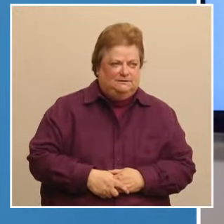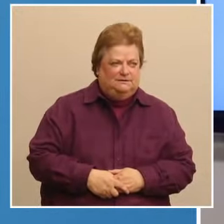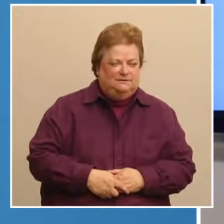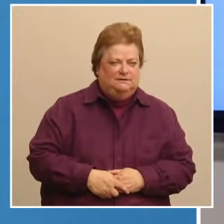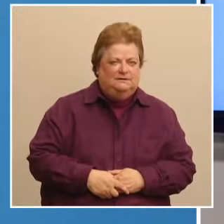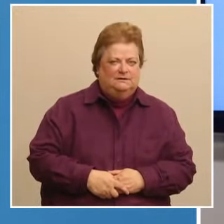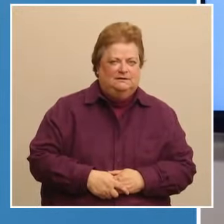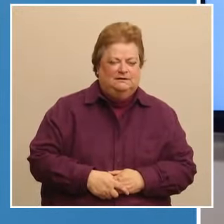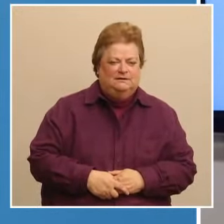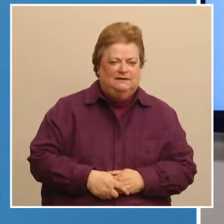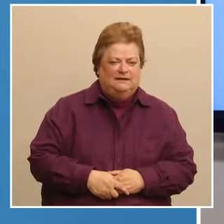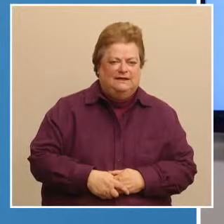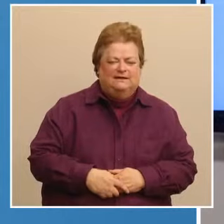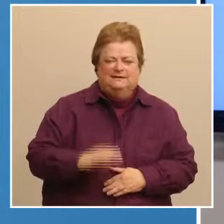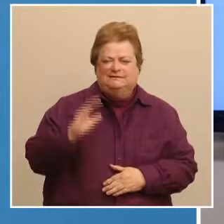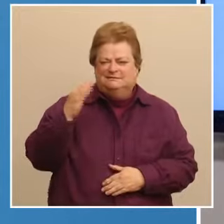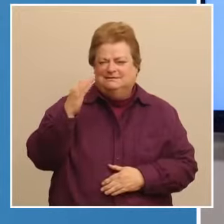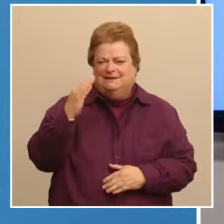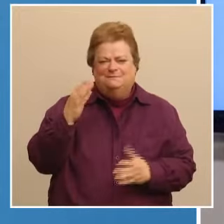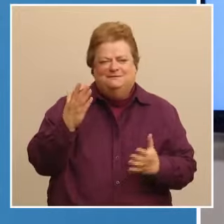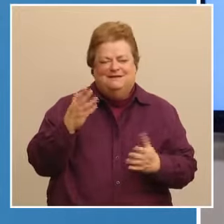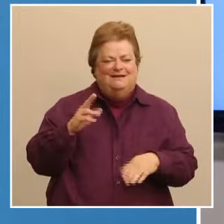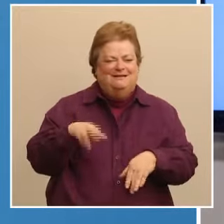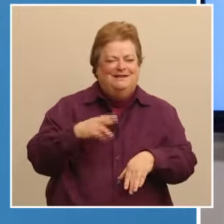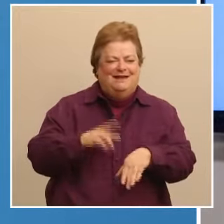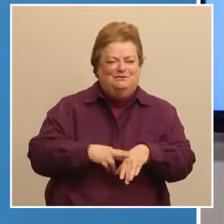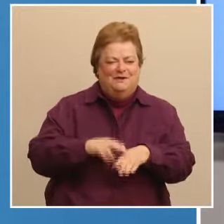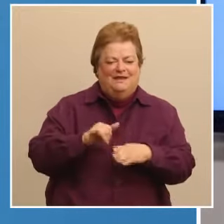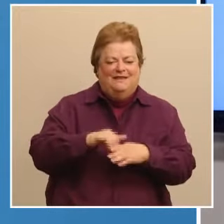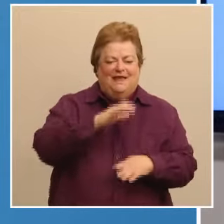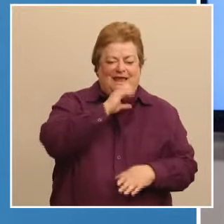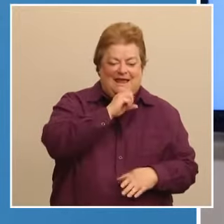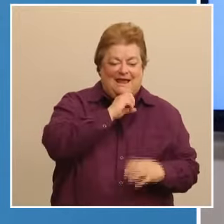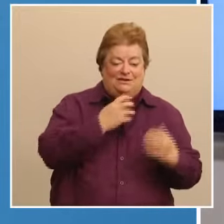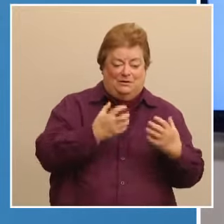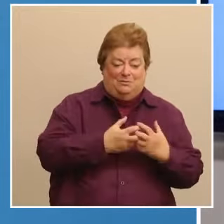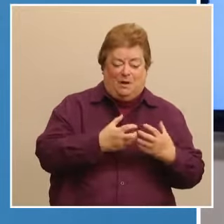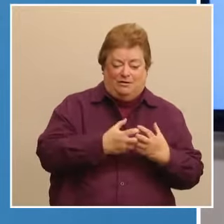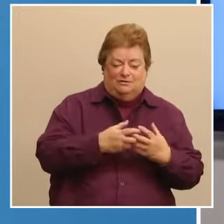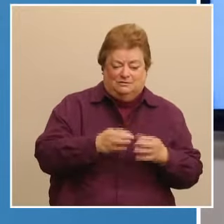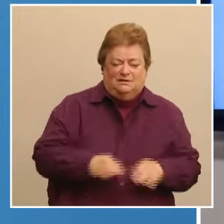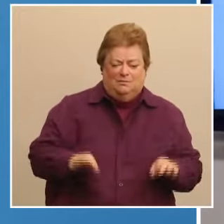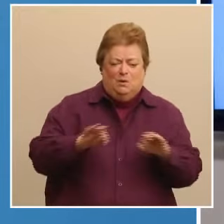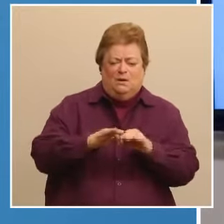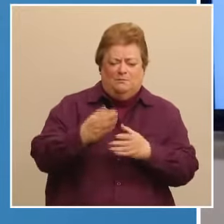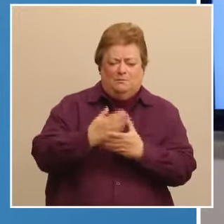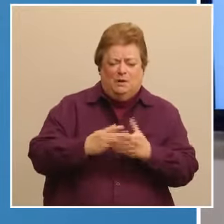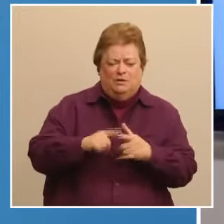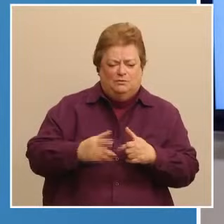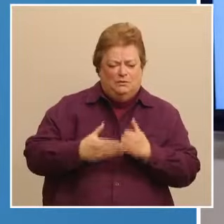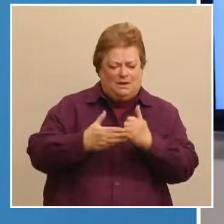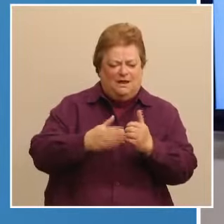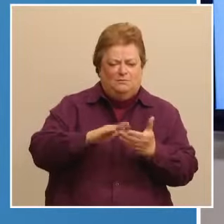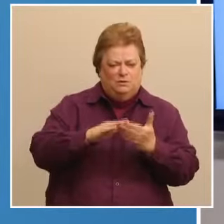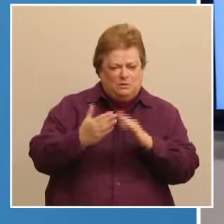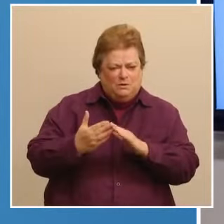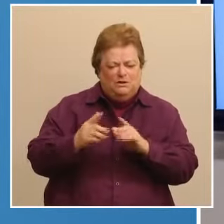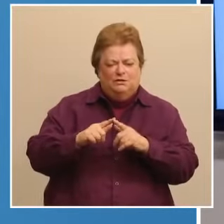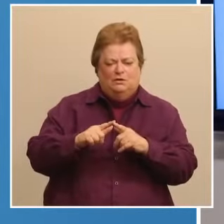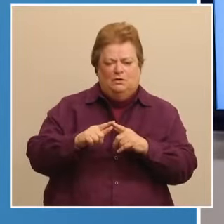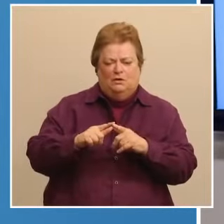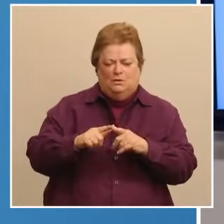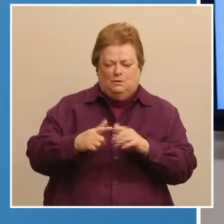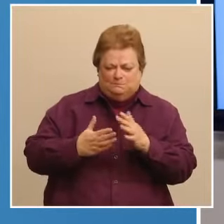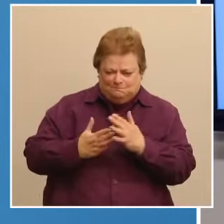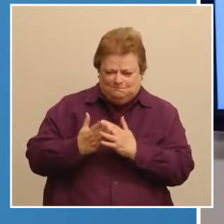It just seems natural that Aging Partners is an important part of helping the community get through the